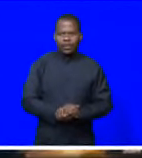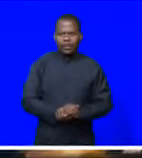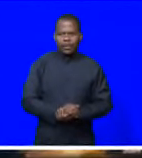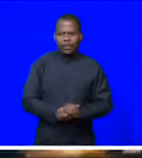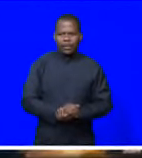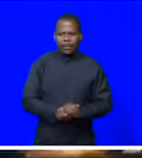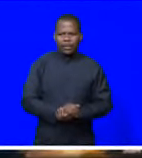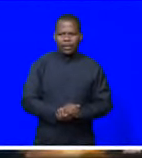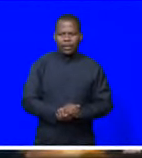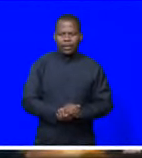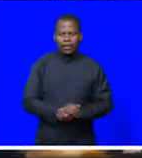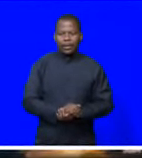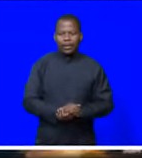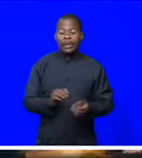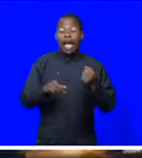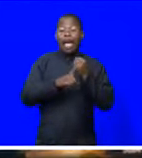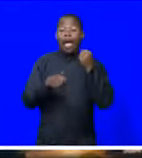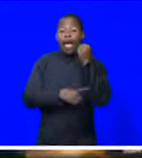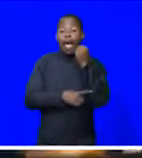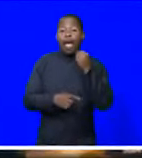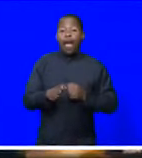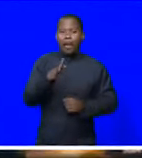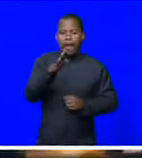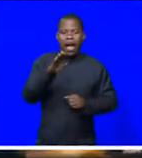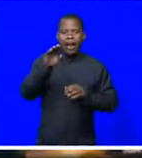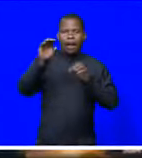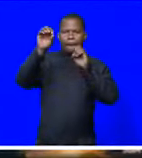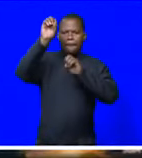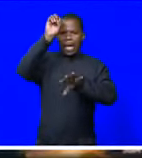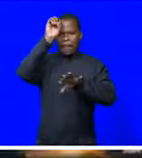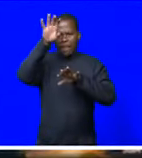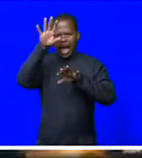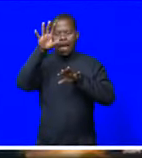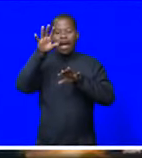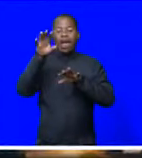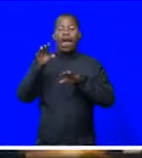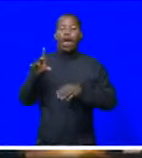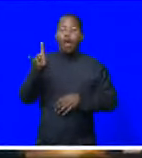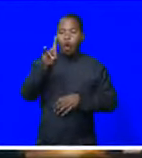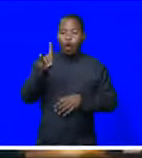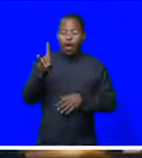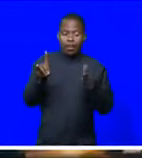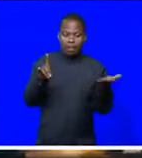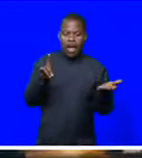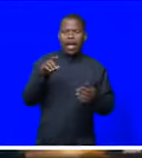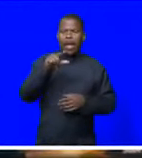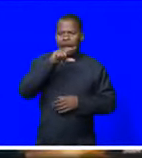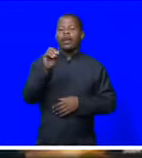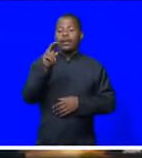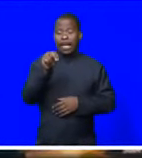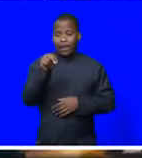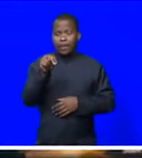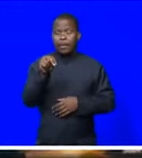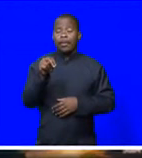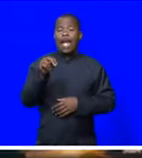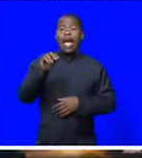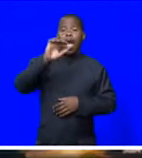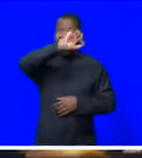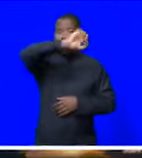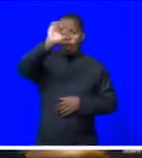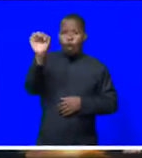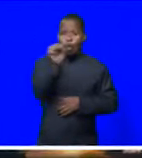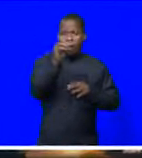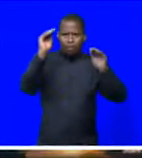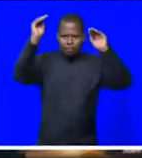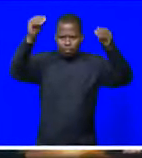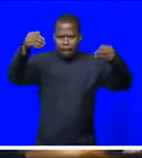There was a pile-up accident where Quantum hit three motor vehicles at the traffic lights near Total Filling Station, and by Traffic Police Officer